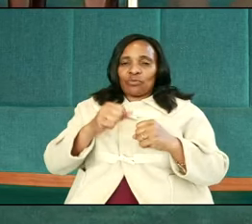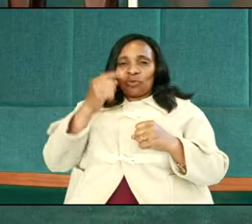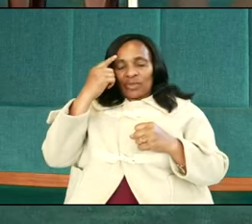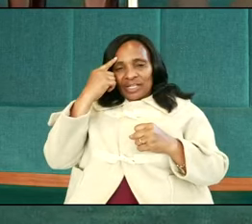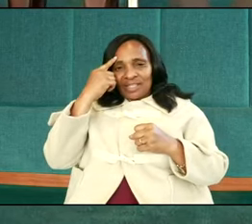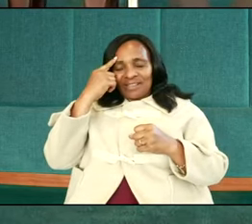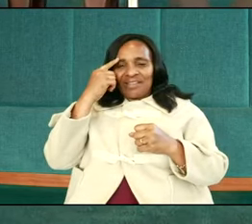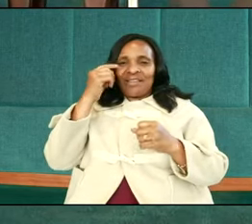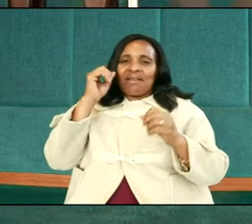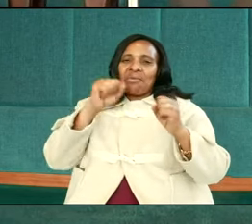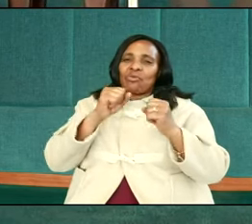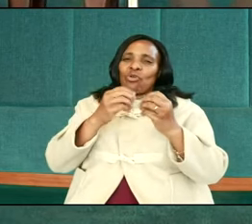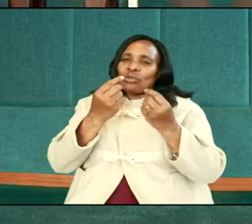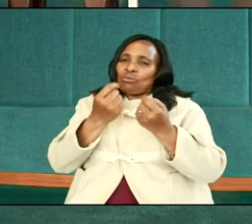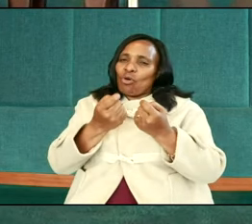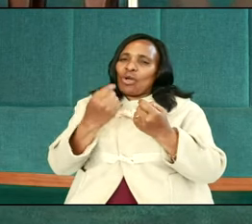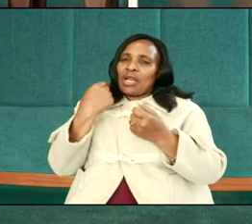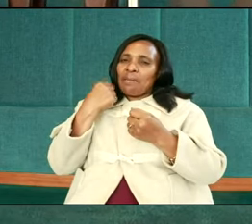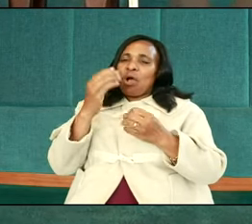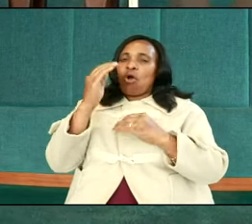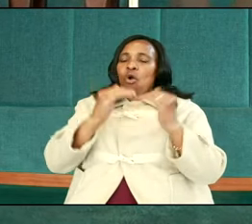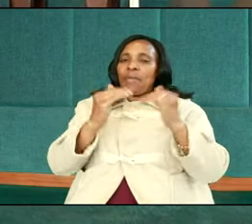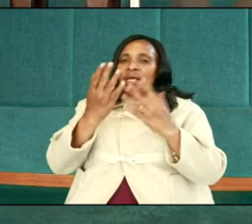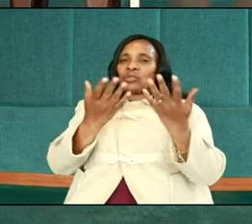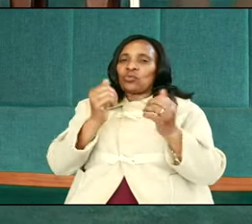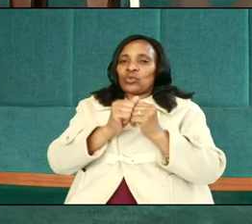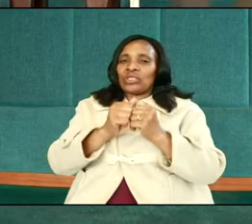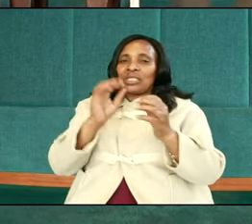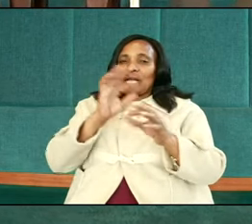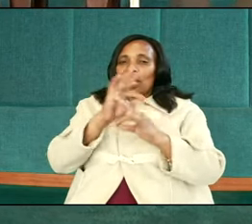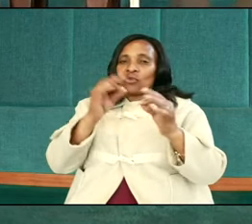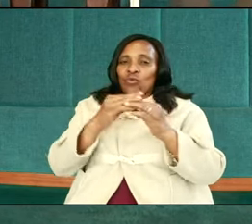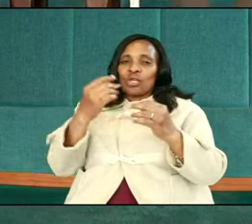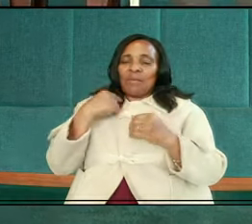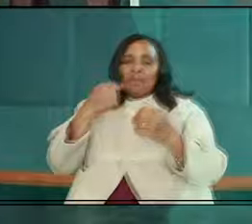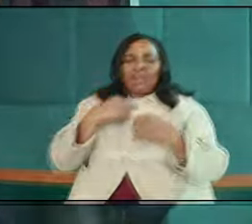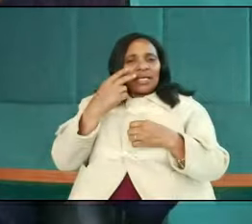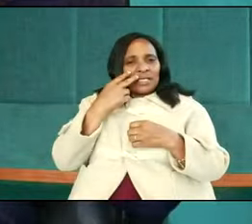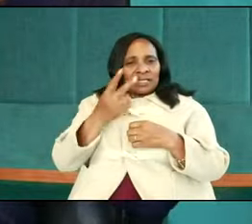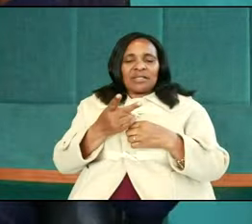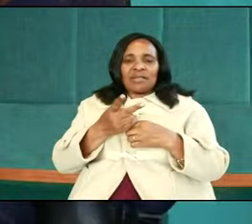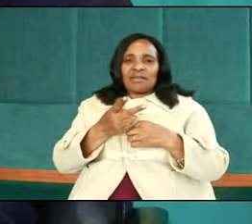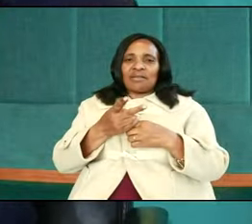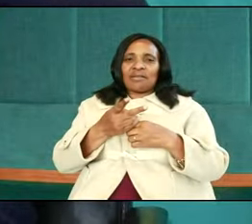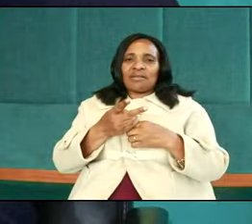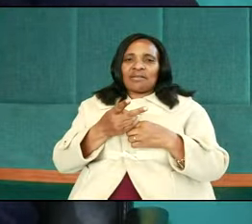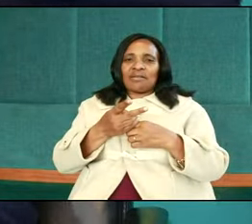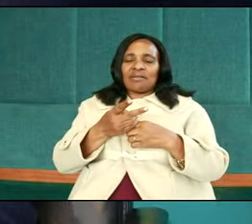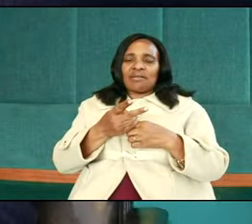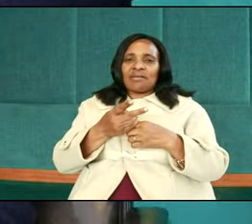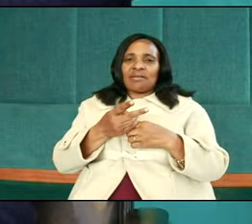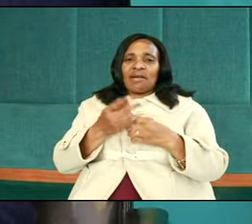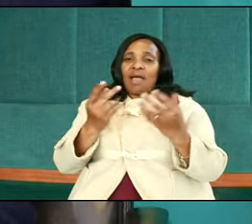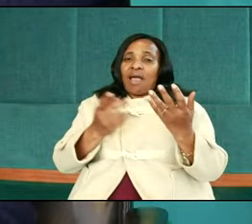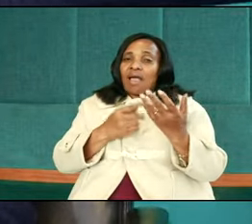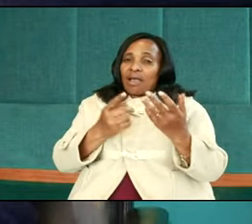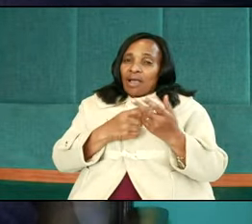in just a really small number compared with the actual. The reason I say that is, first I